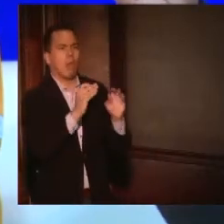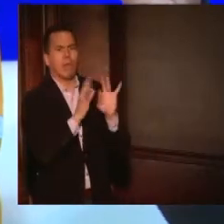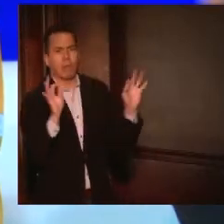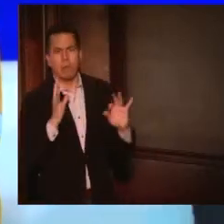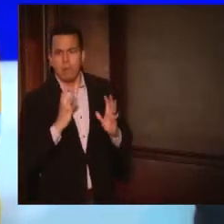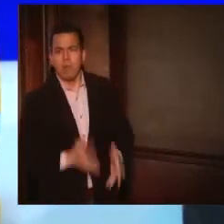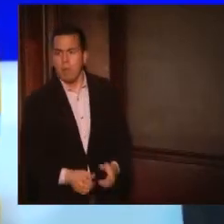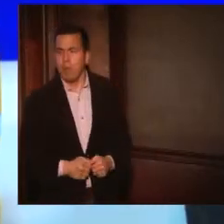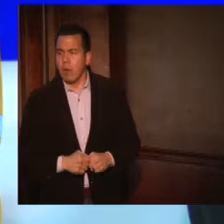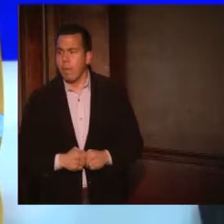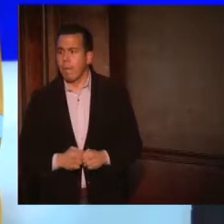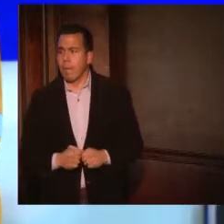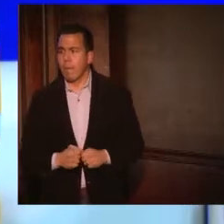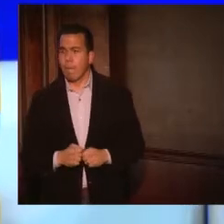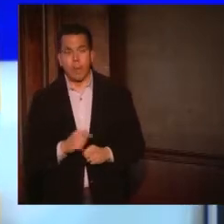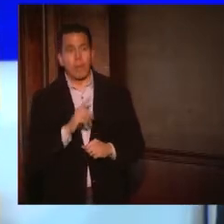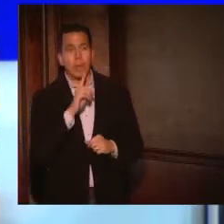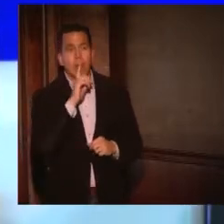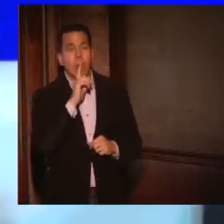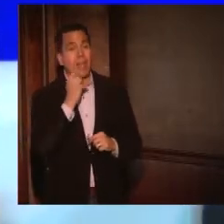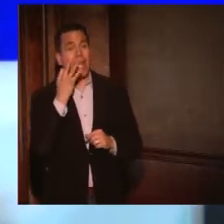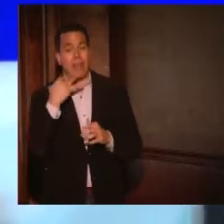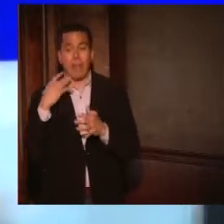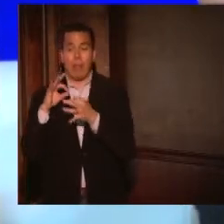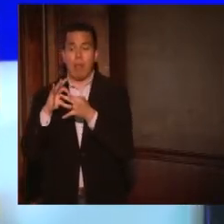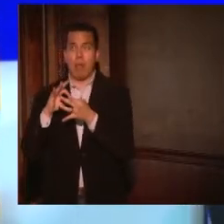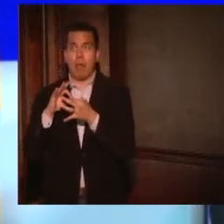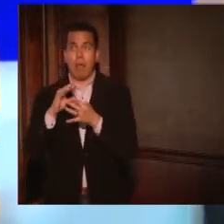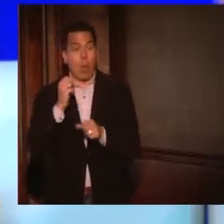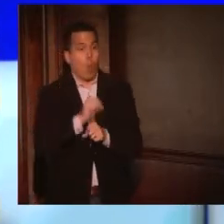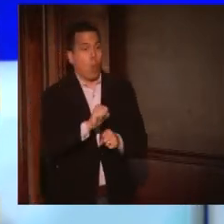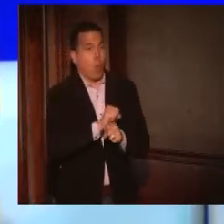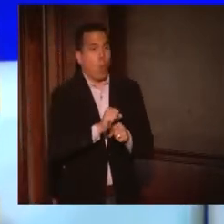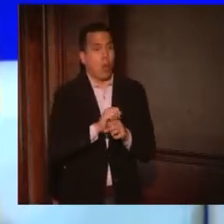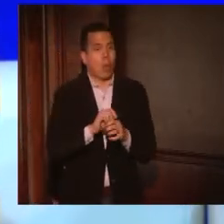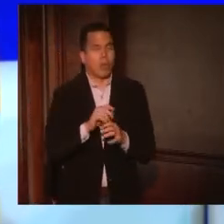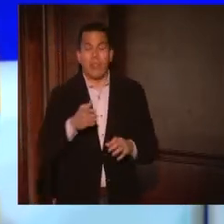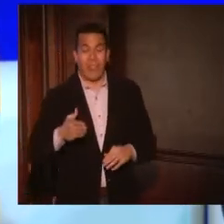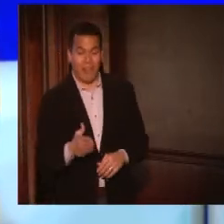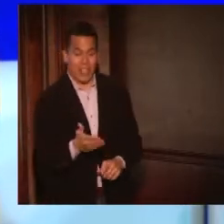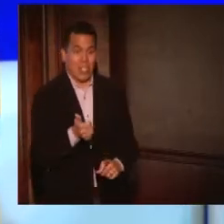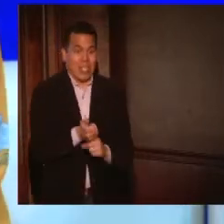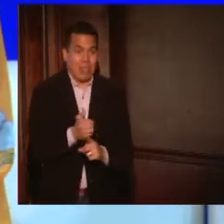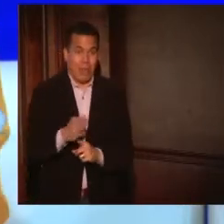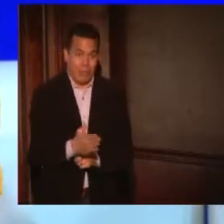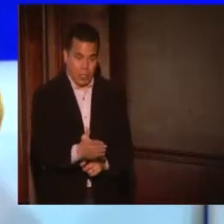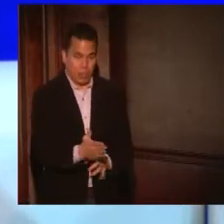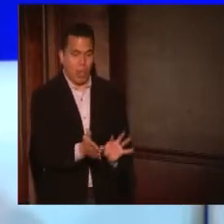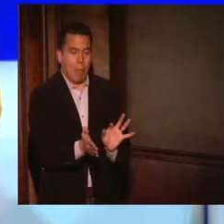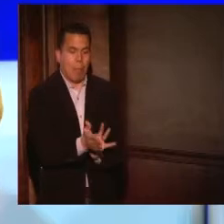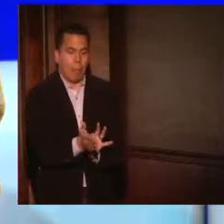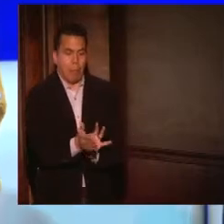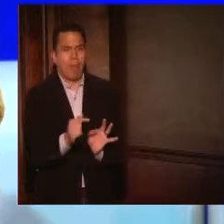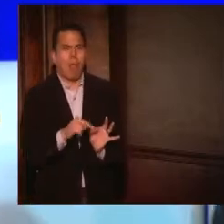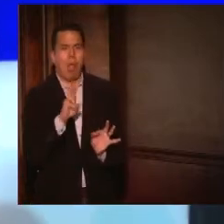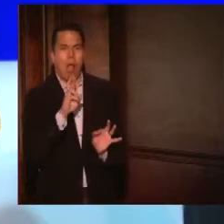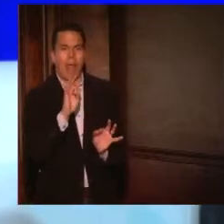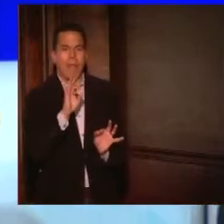out of the ocean, they are attached to an RFID scanner, or an RFID scanner is attached to the fish. The RFID scanner is much smaller than the